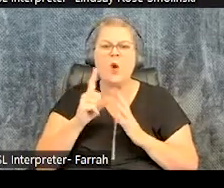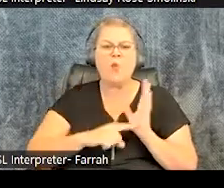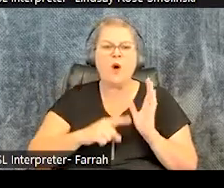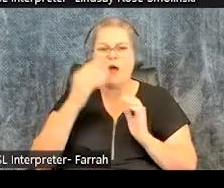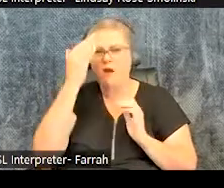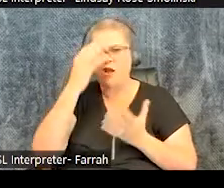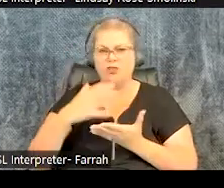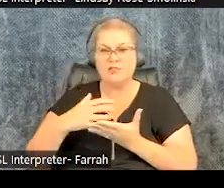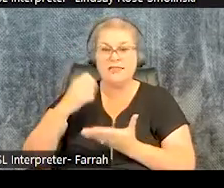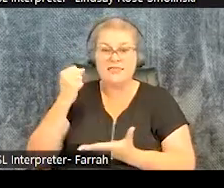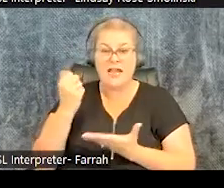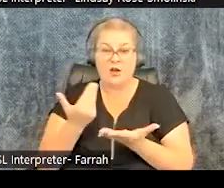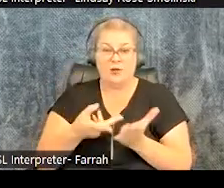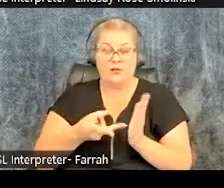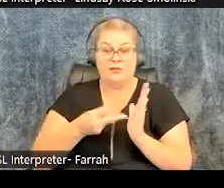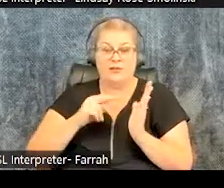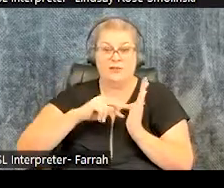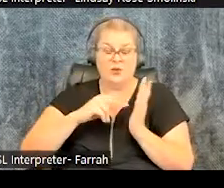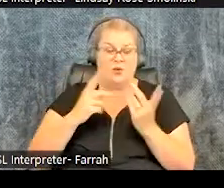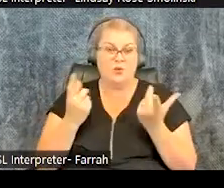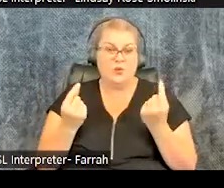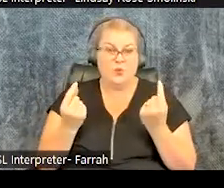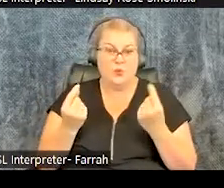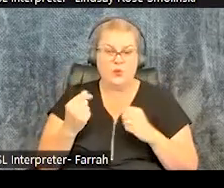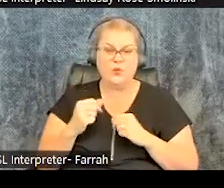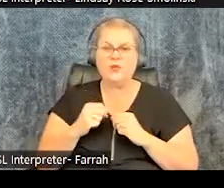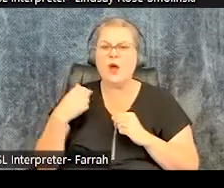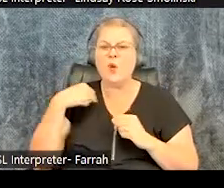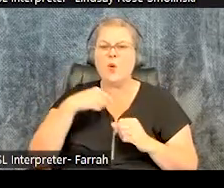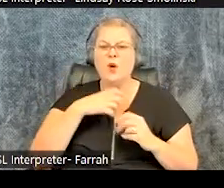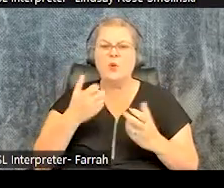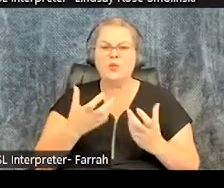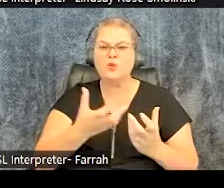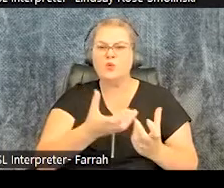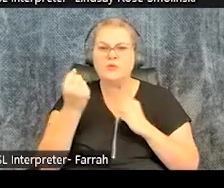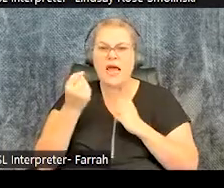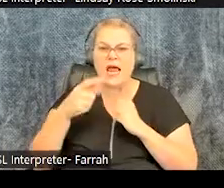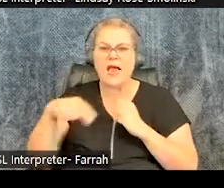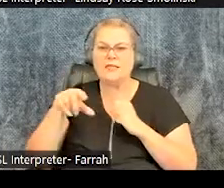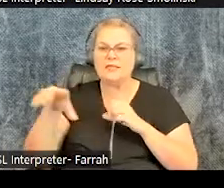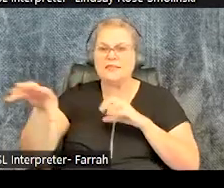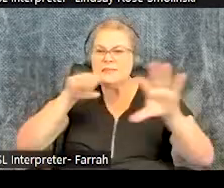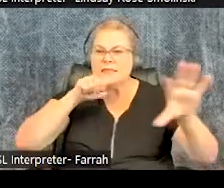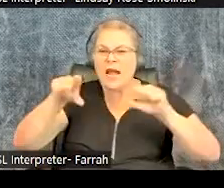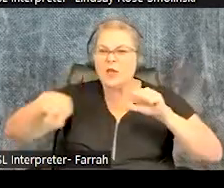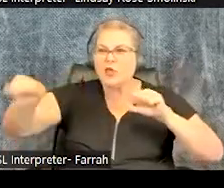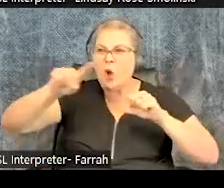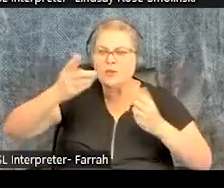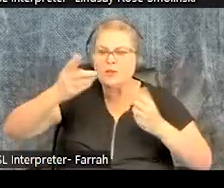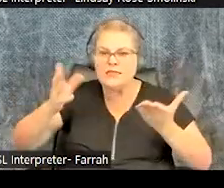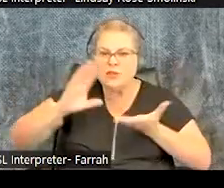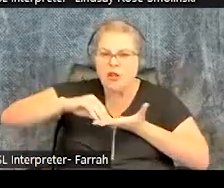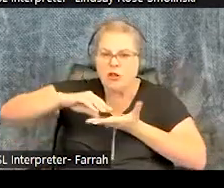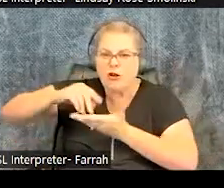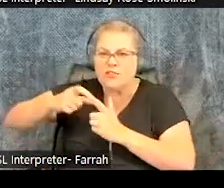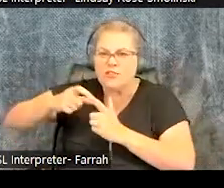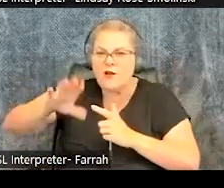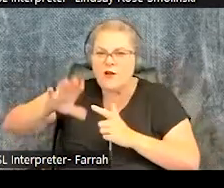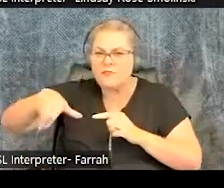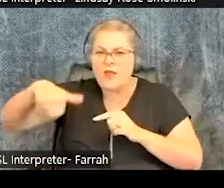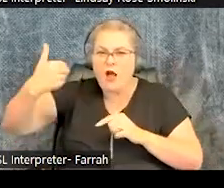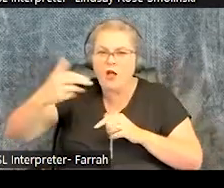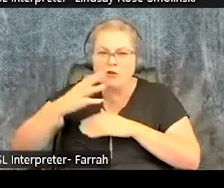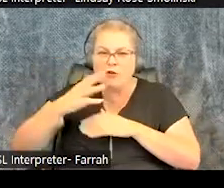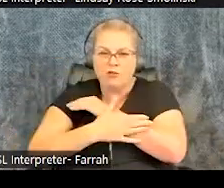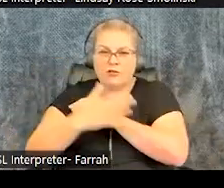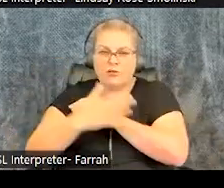is working to do is take those learnings and bring them back here into the United States. So I wanted to